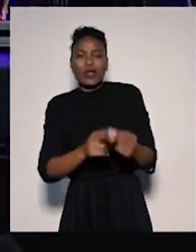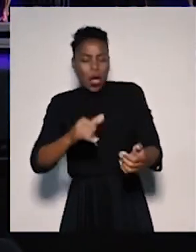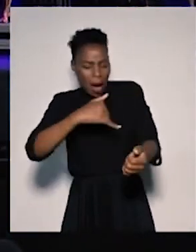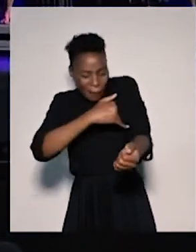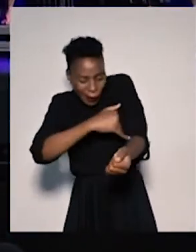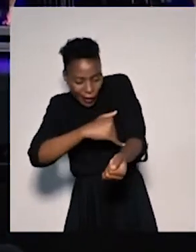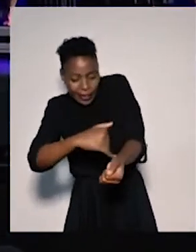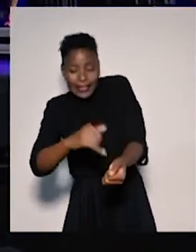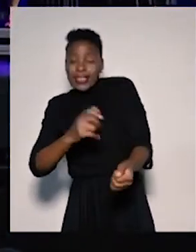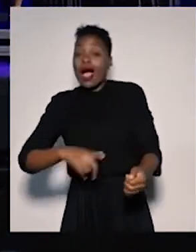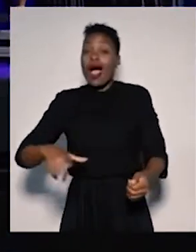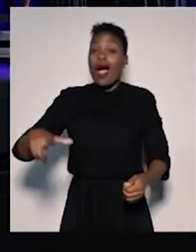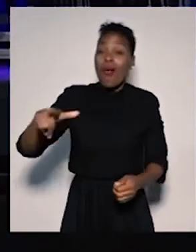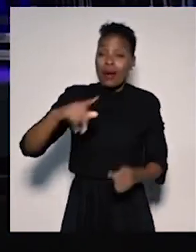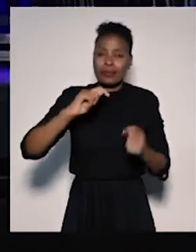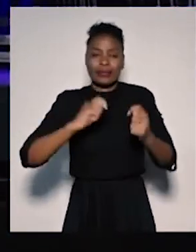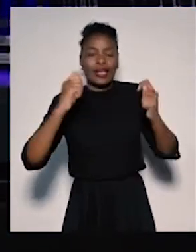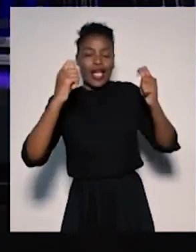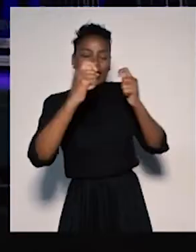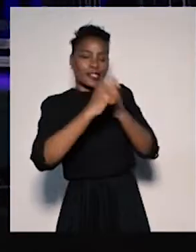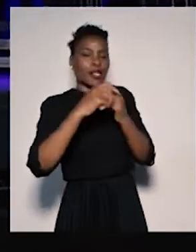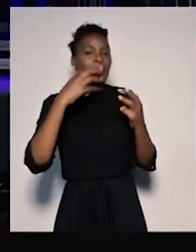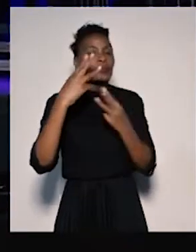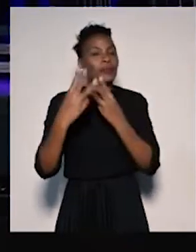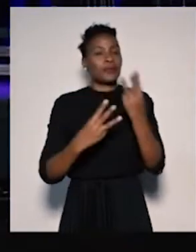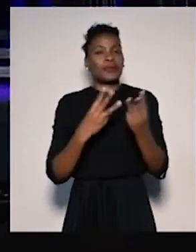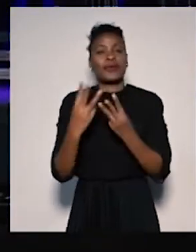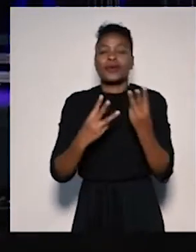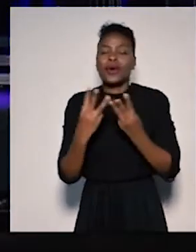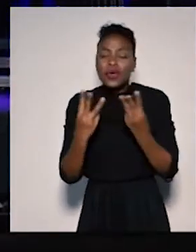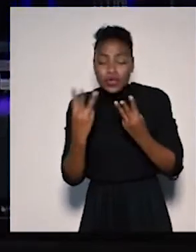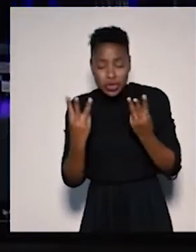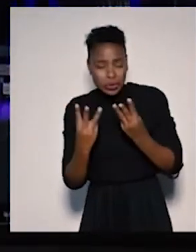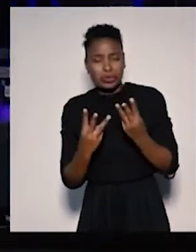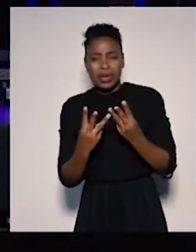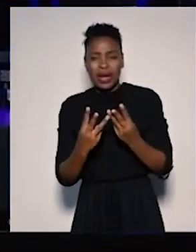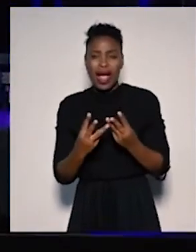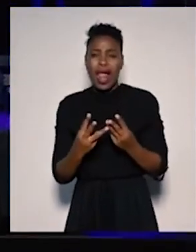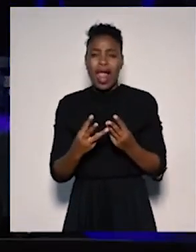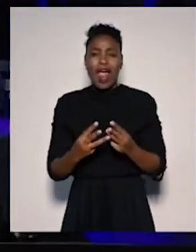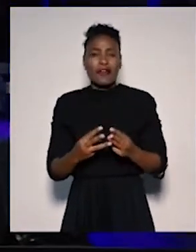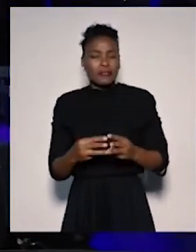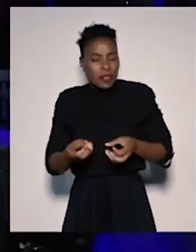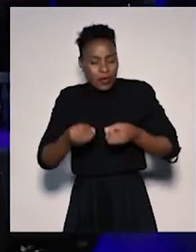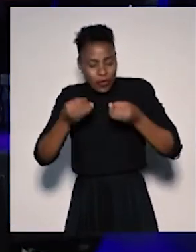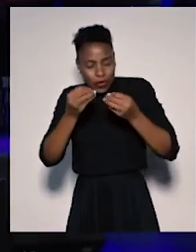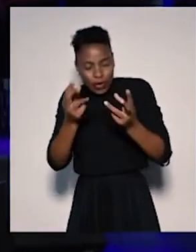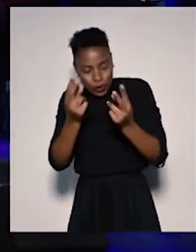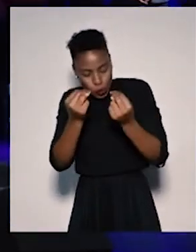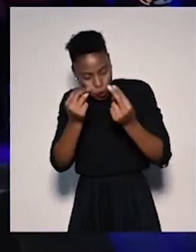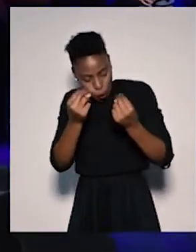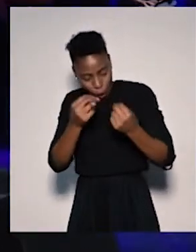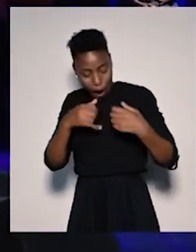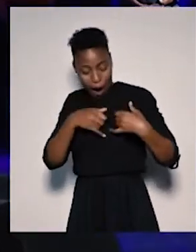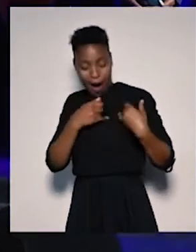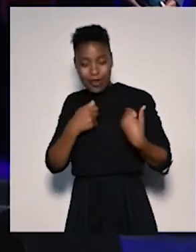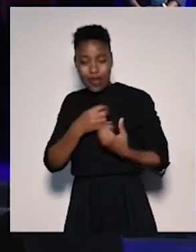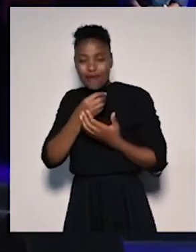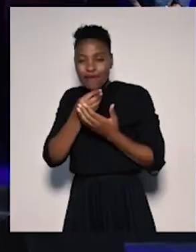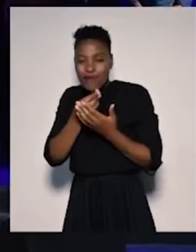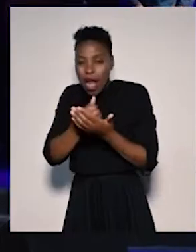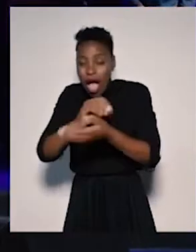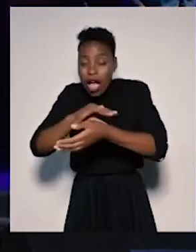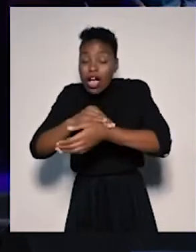all, changing people's hearts, taking out the heart of stone and putting in the heart of flesh. This